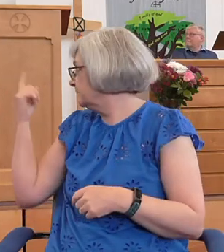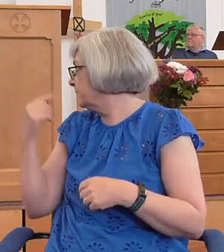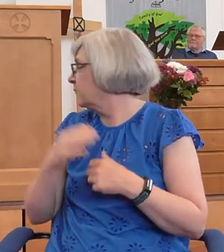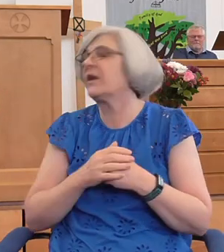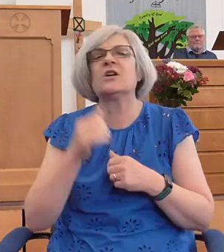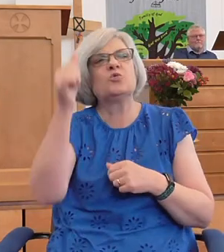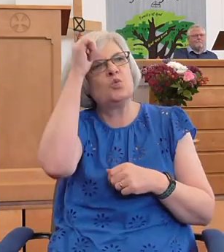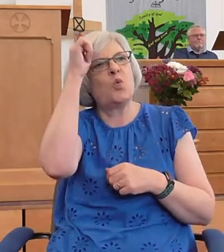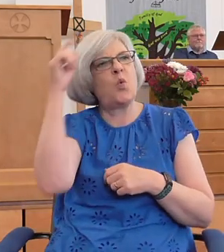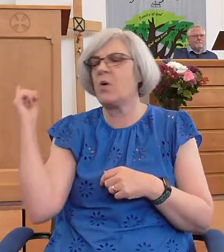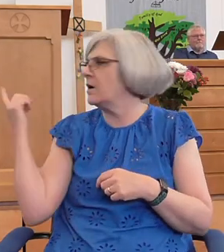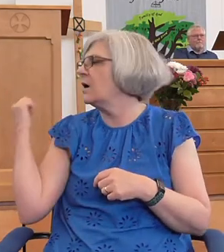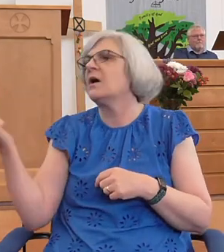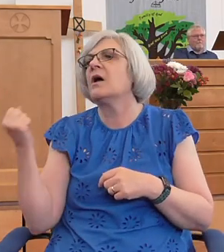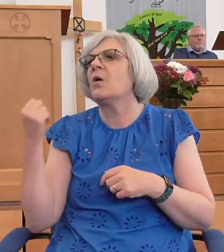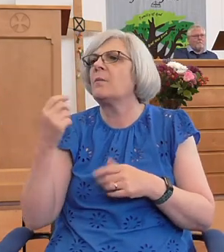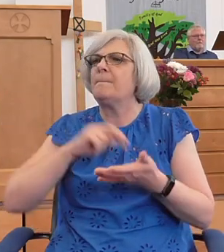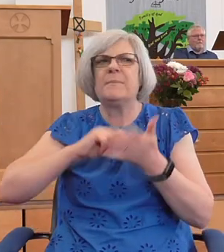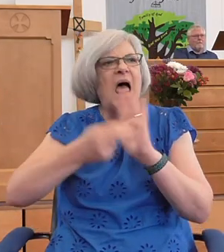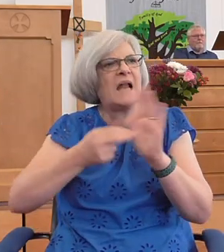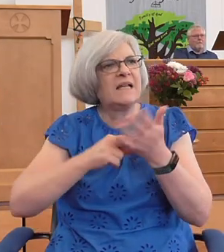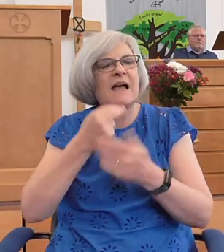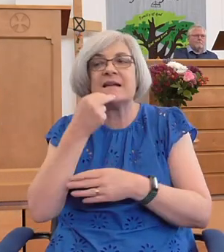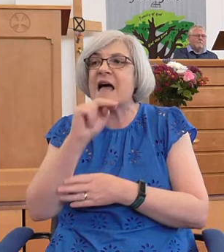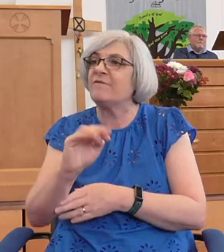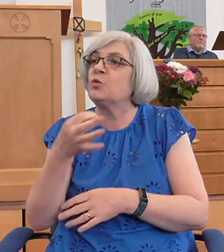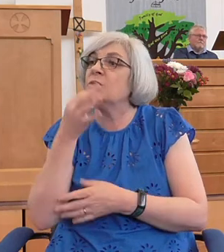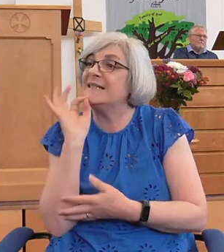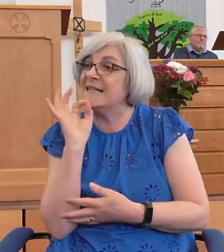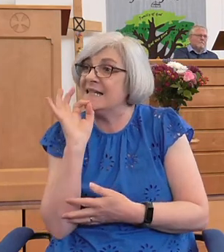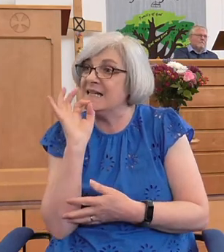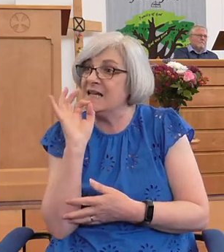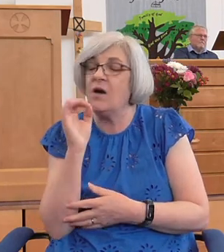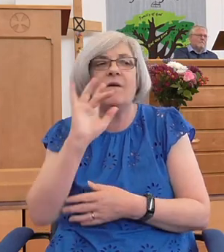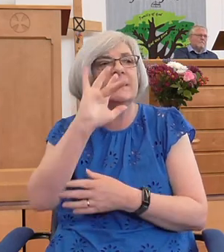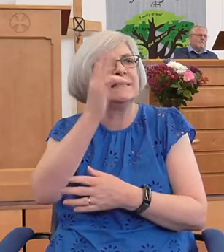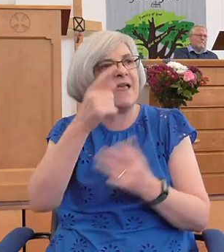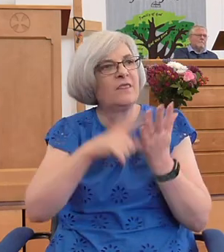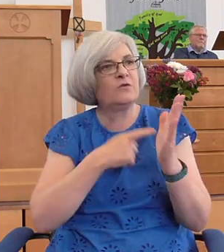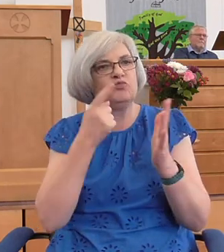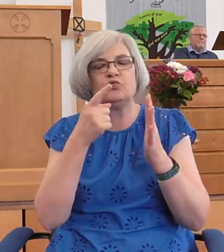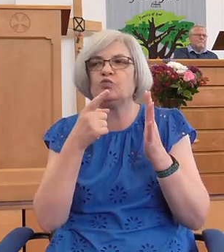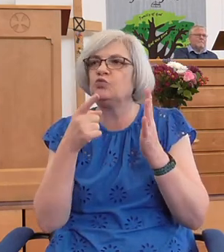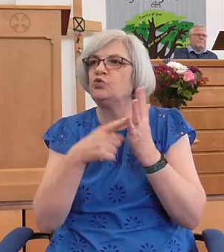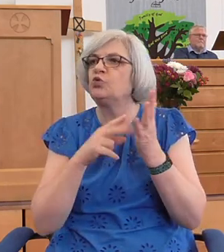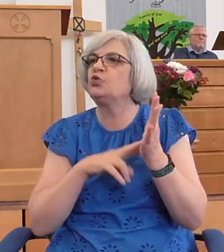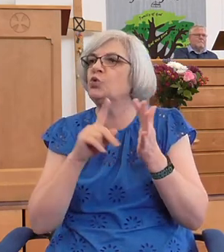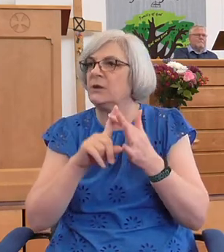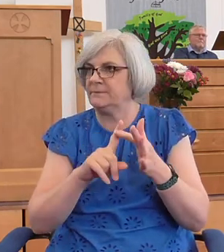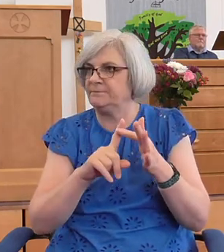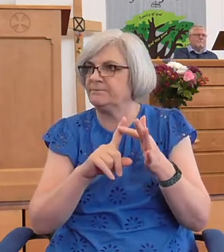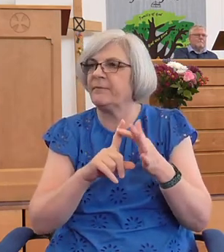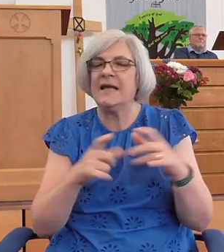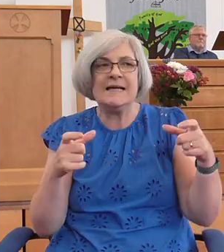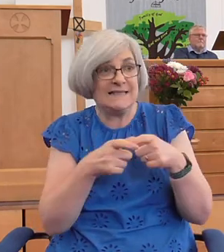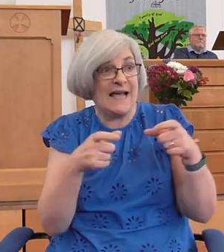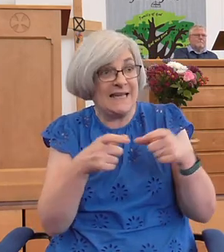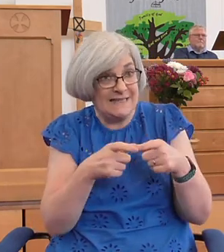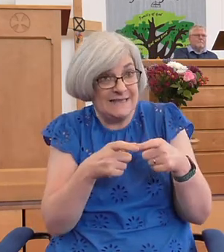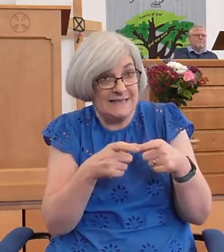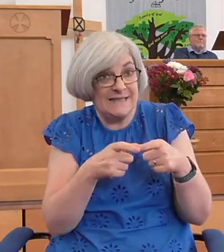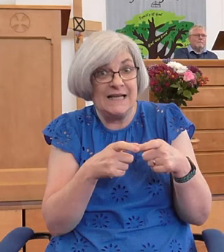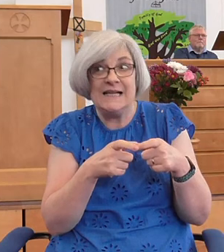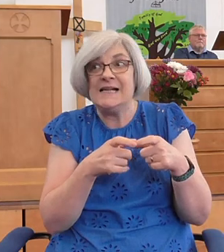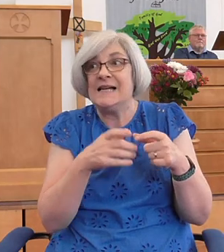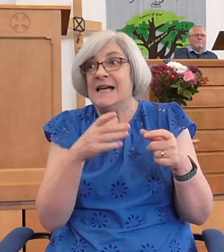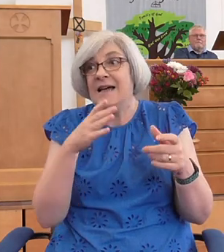As you know, we're planning on having an afternoon tea on the 10th of June. The tickets are almost sold out.